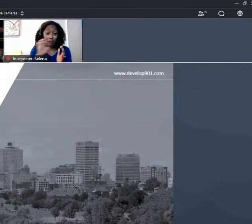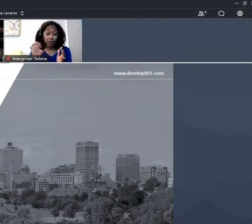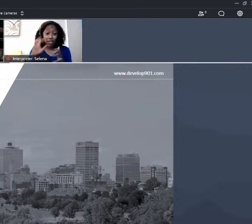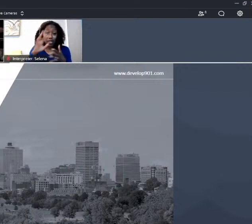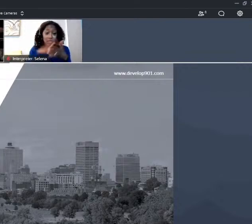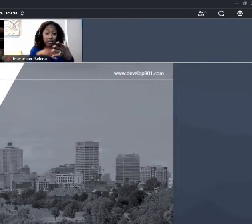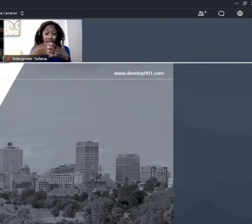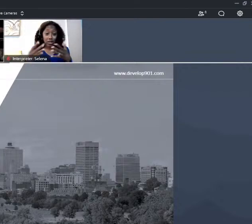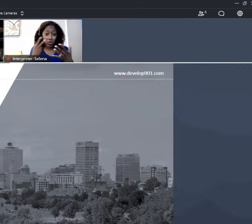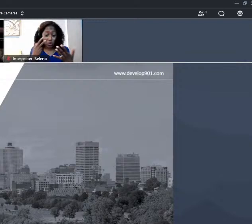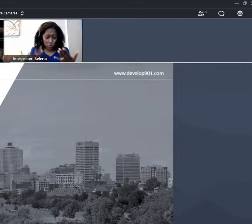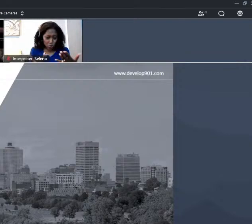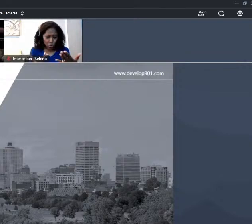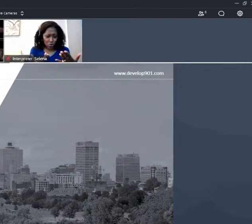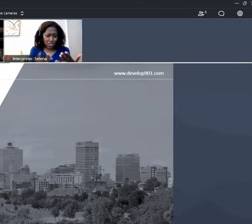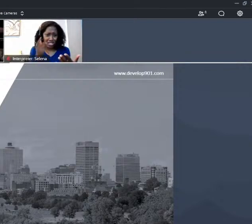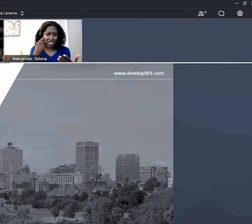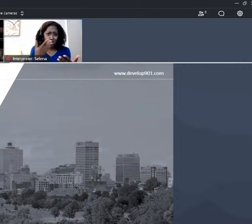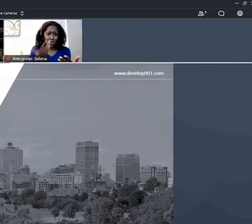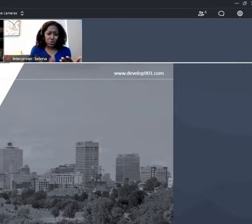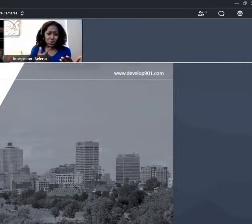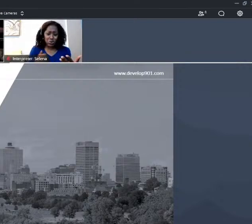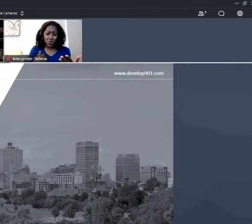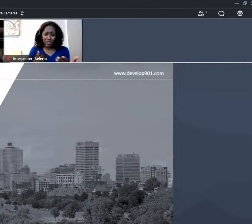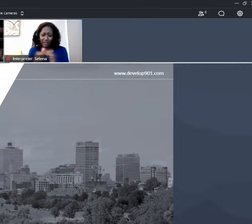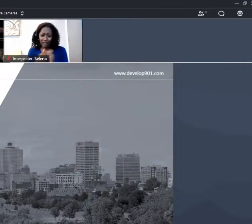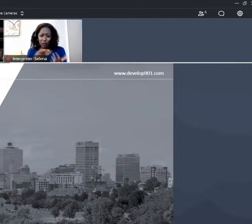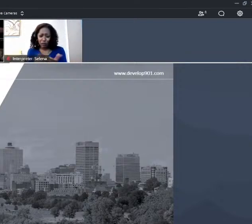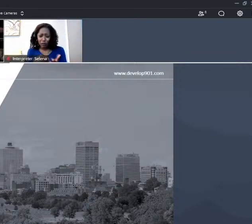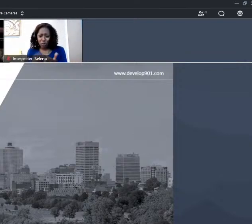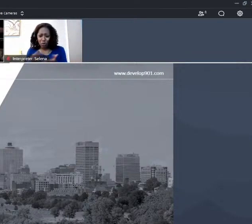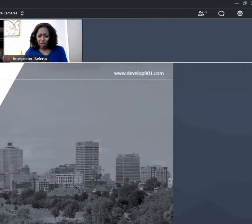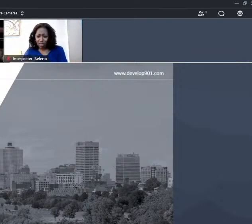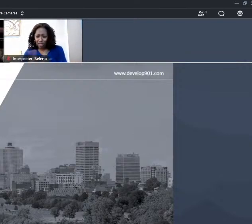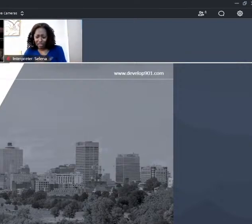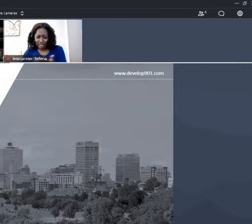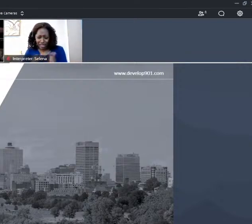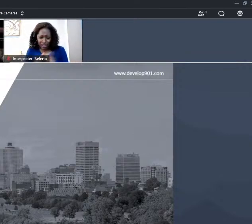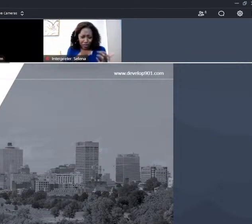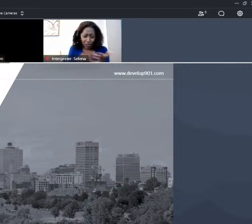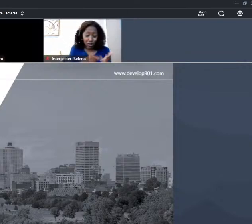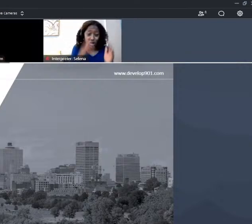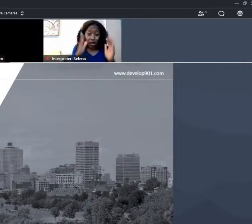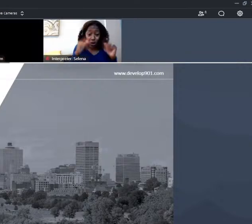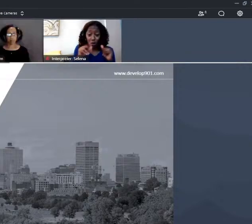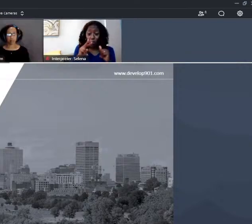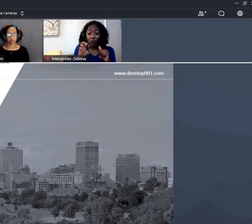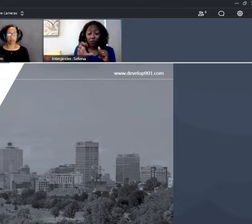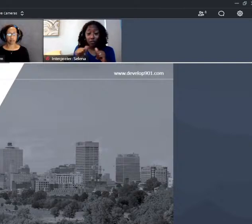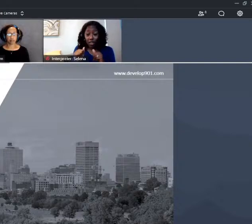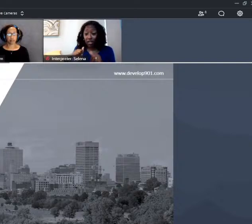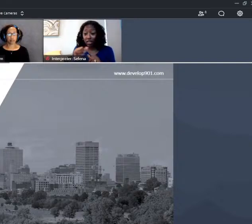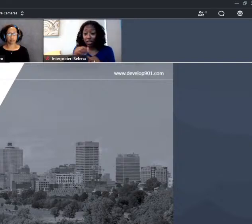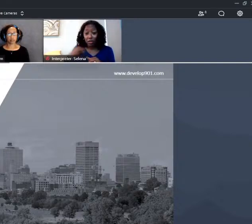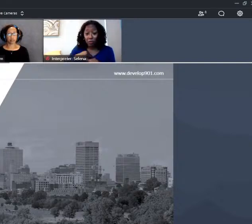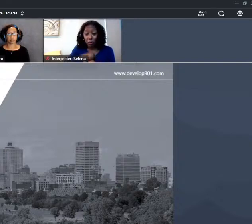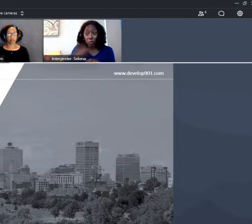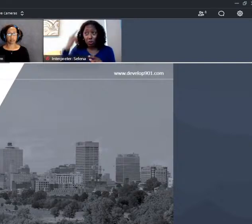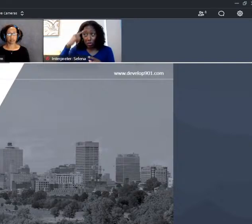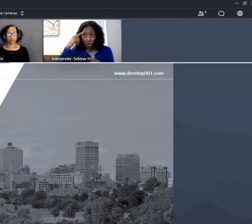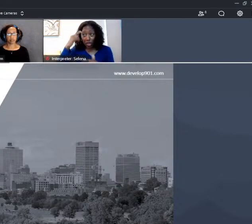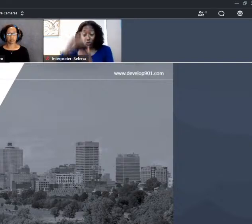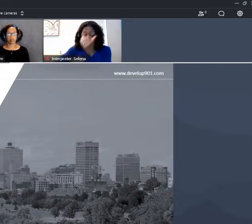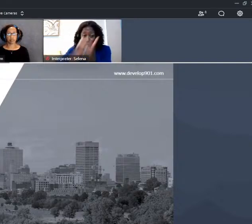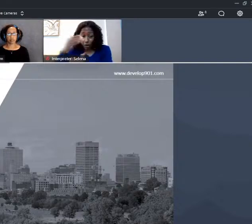their monthly cash flow. And so I hope that VECA and its membership will think through a process and or reach